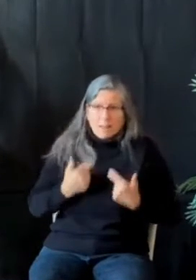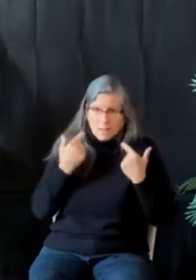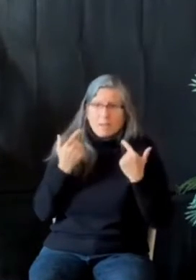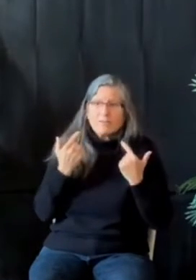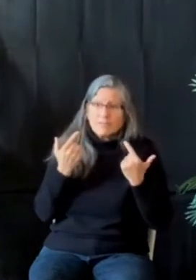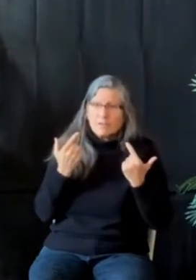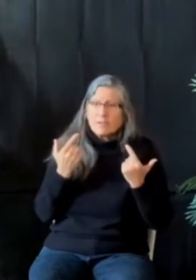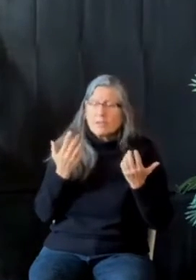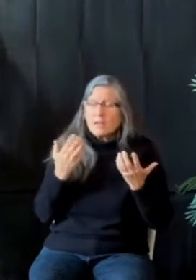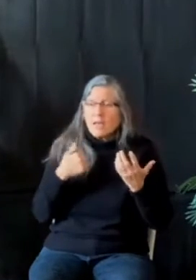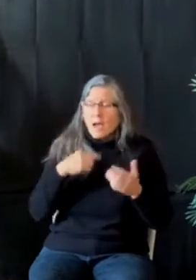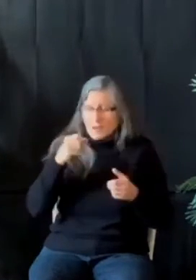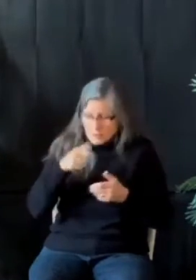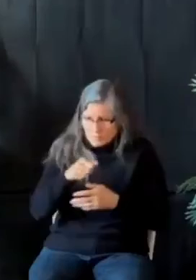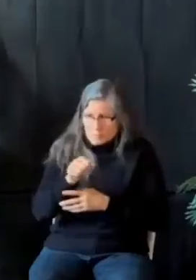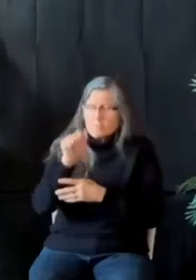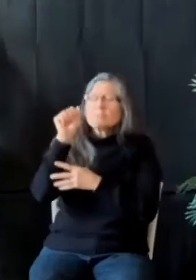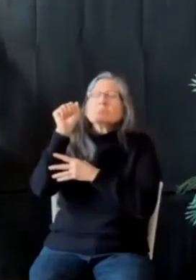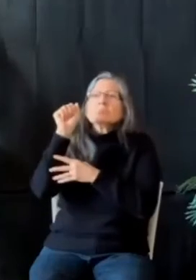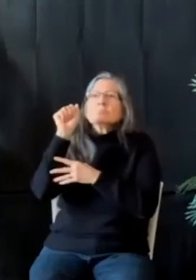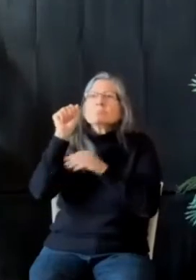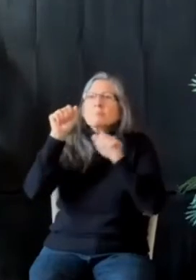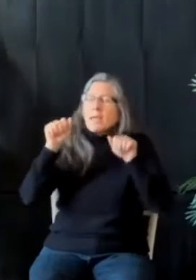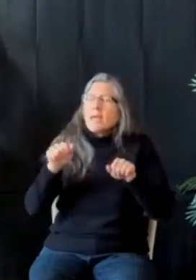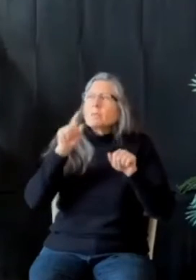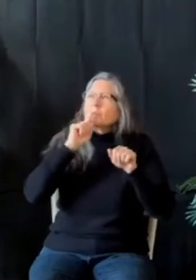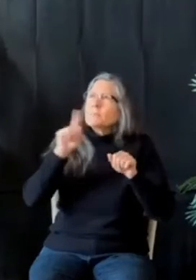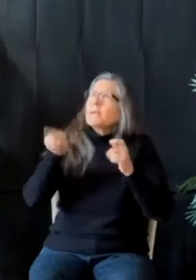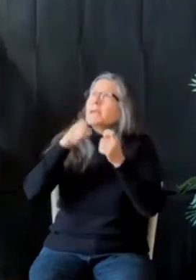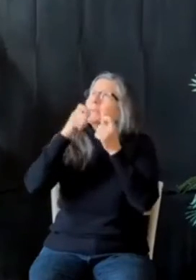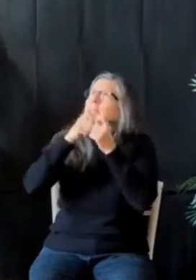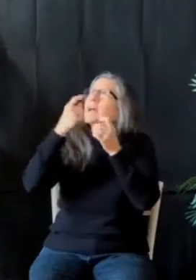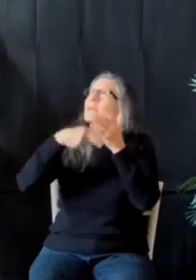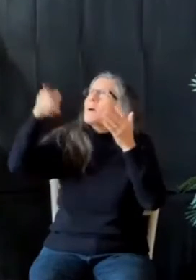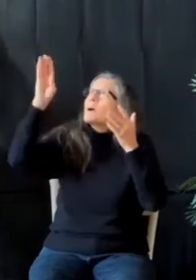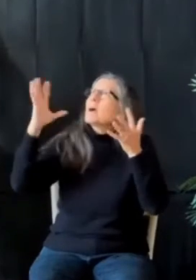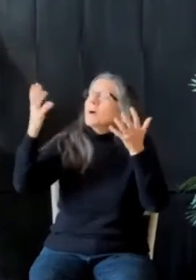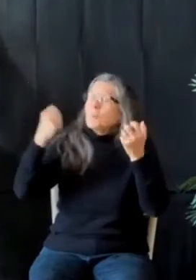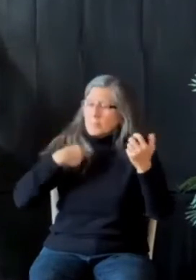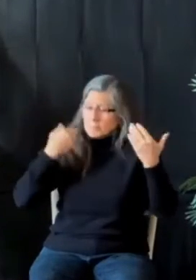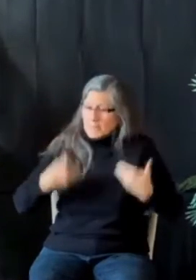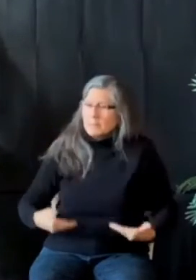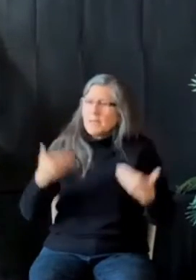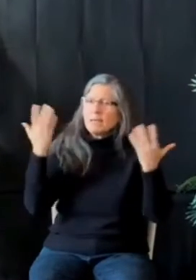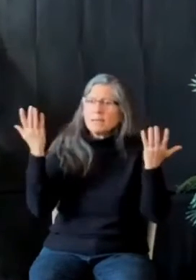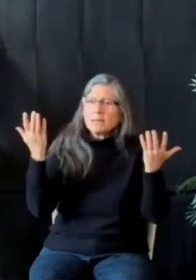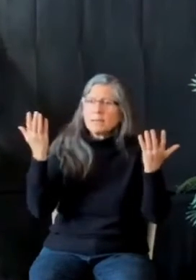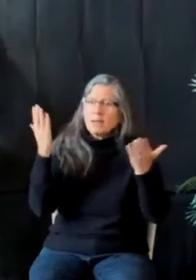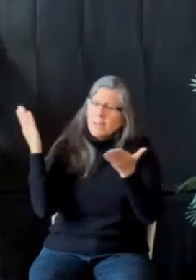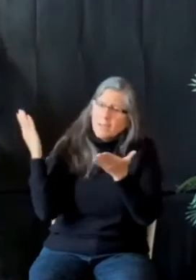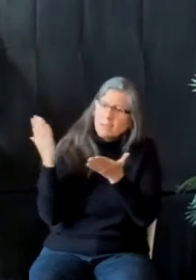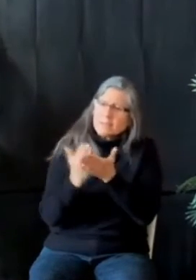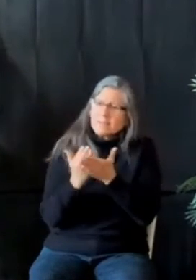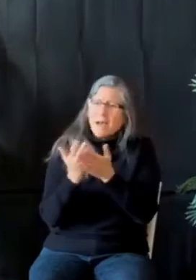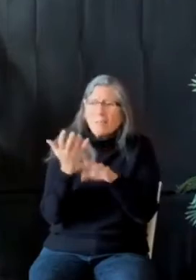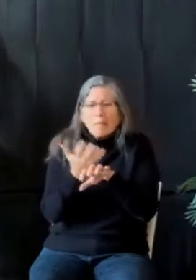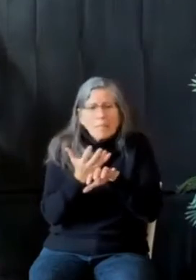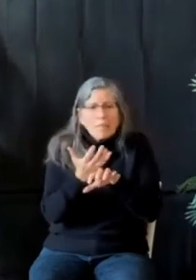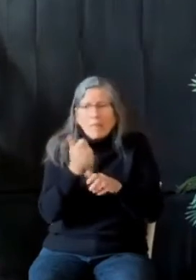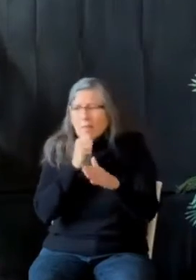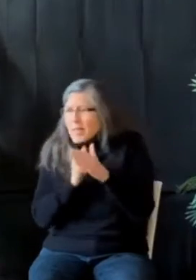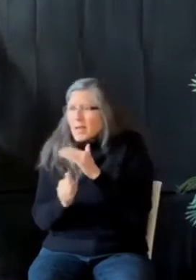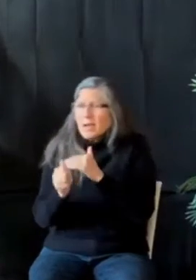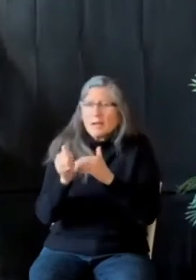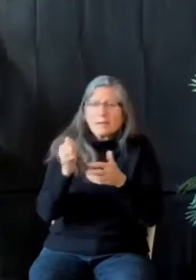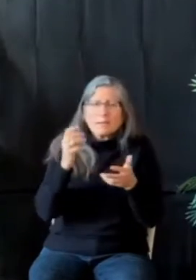where I was able to hold my head back up and I was able to be exactly what God wanted me to be, where I stopped groveling and hiding